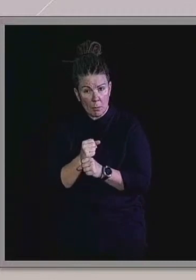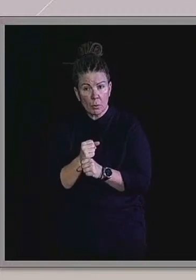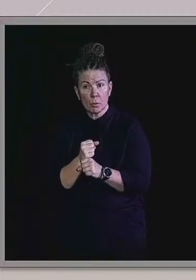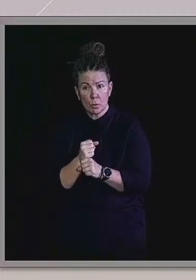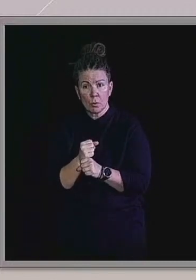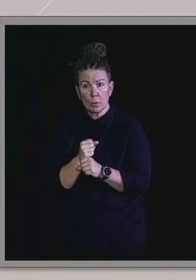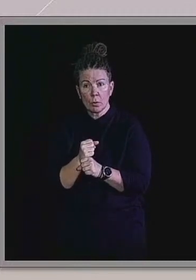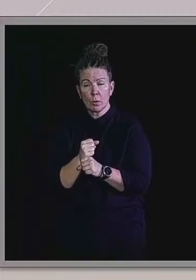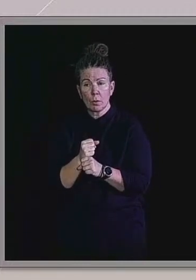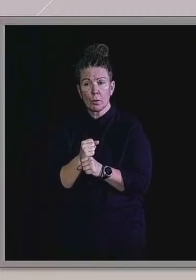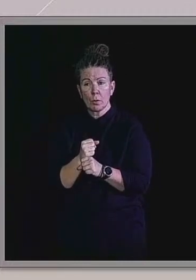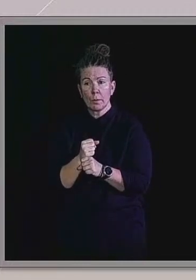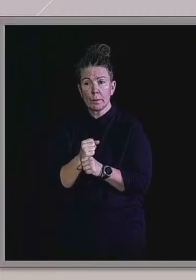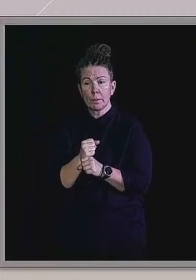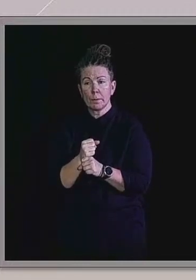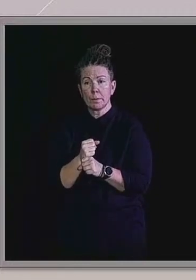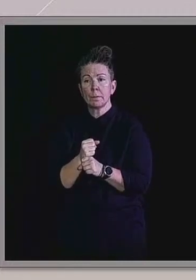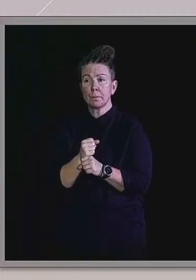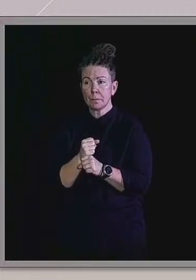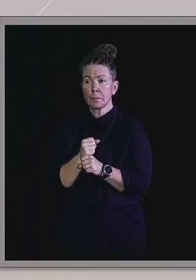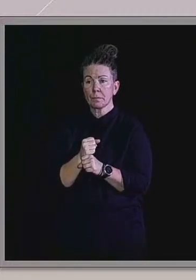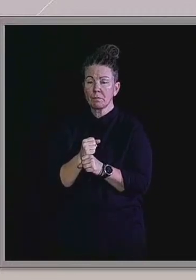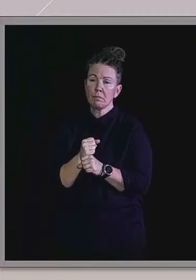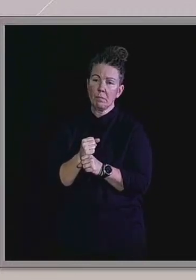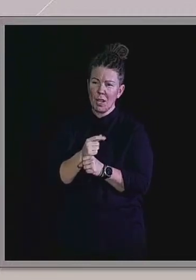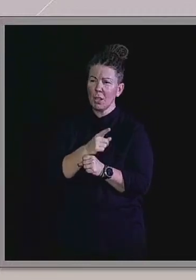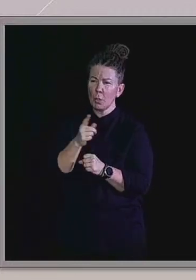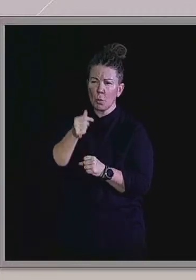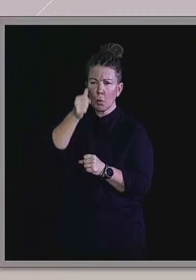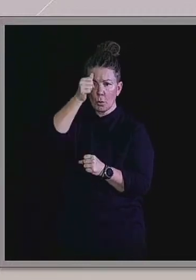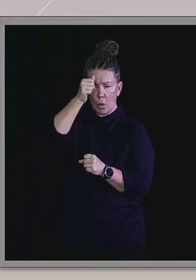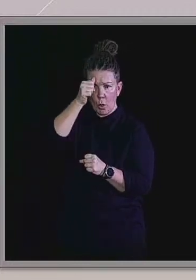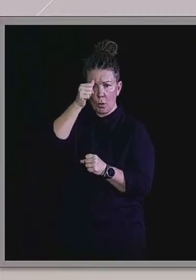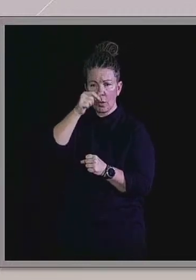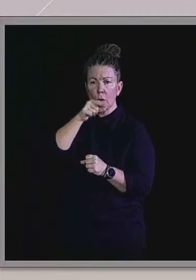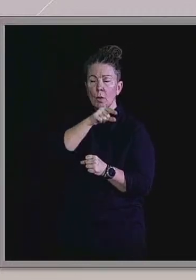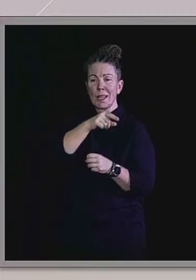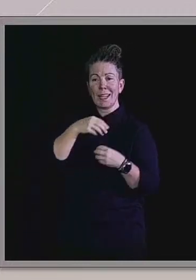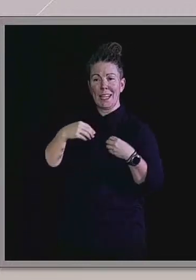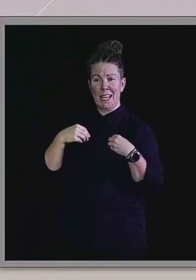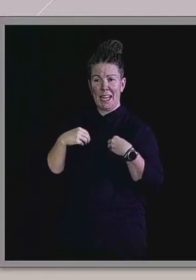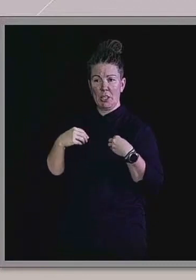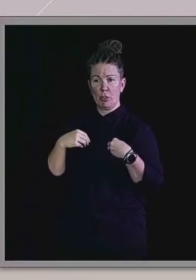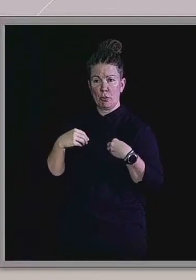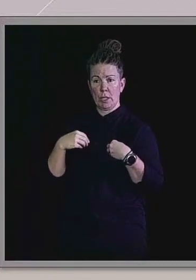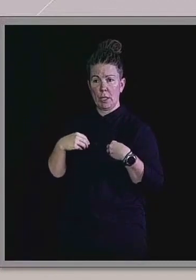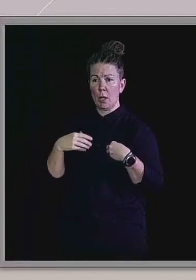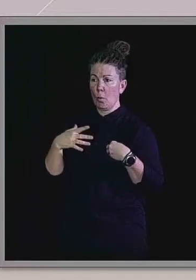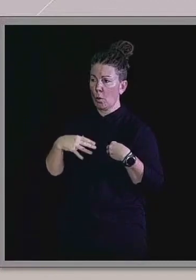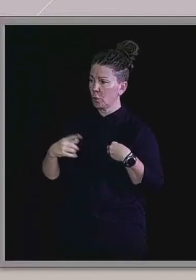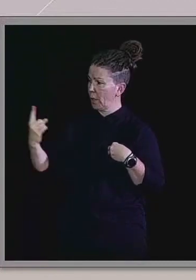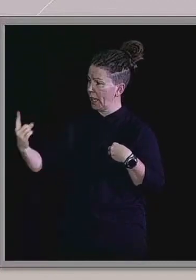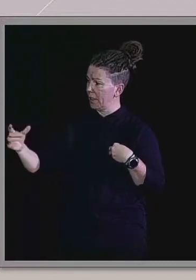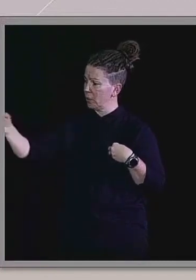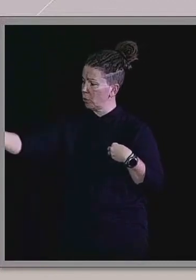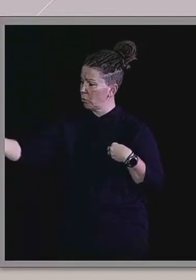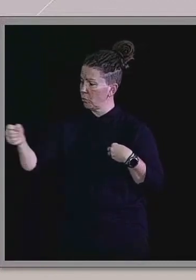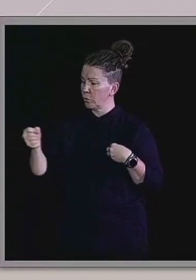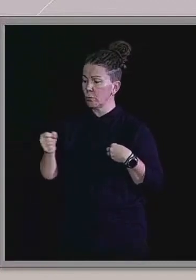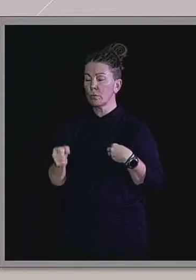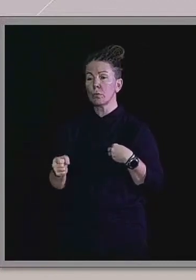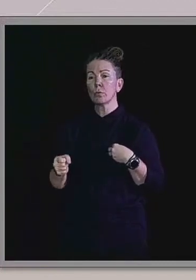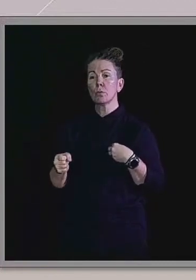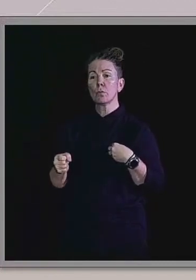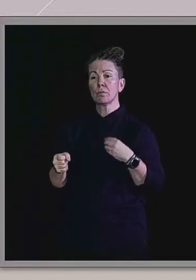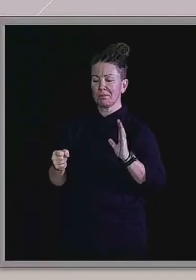room, obviously, kind of know this as well, that industry likes to take individuals from our community and then,